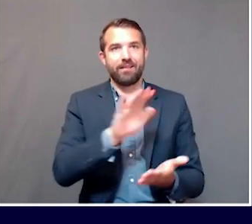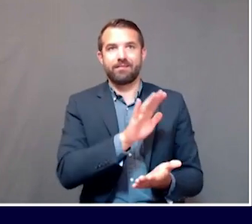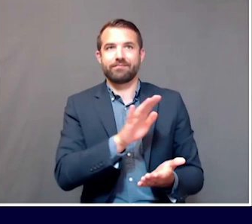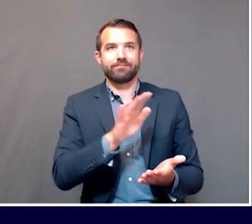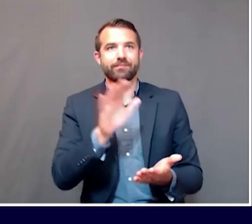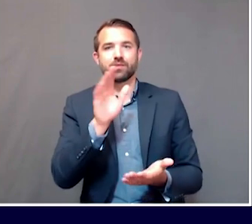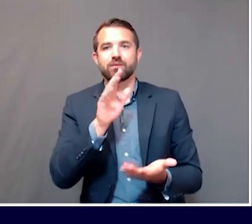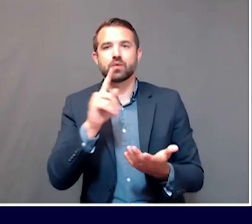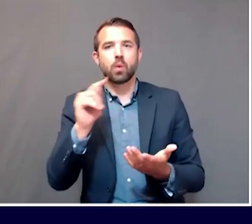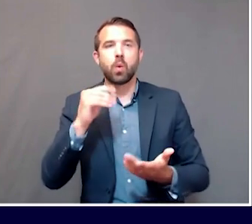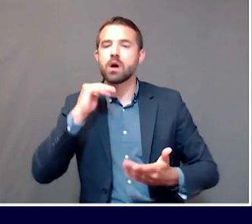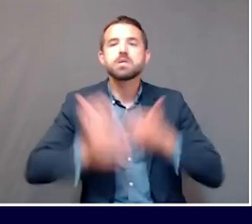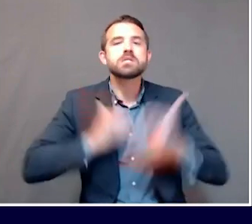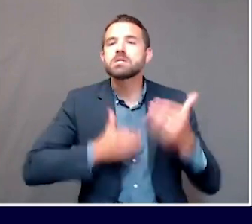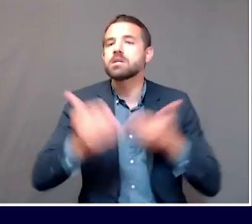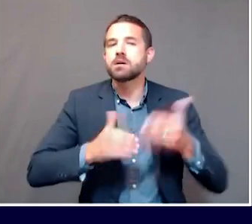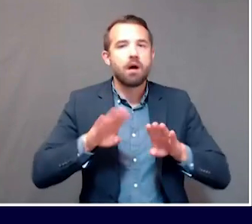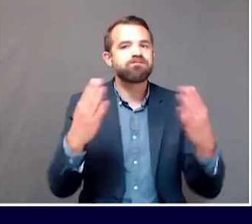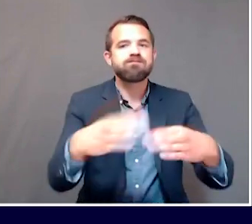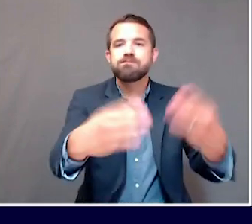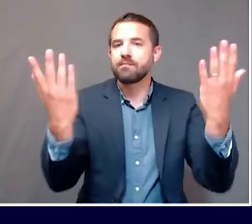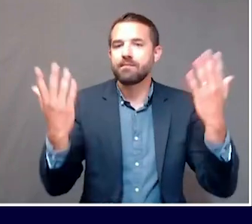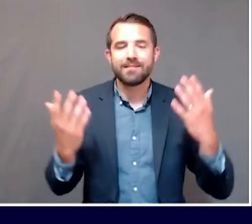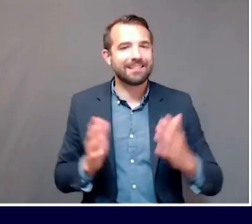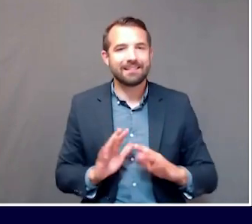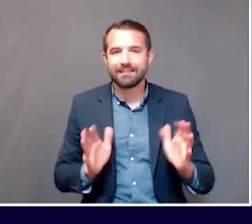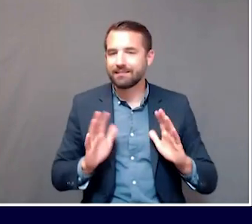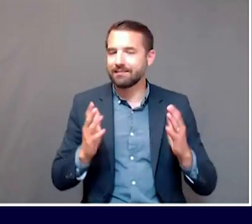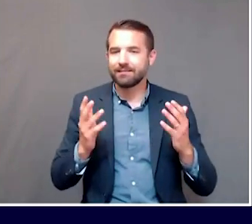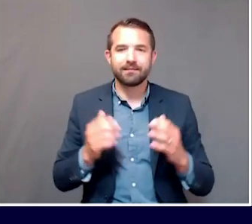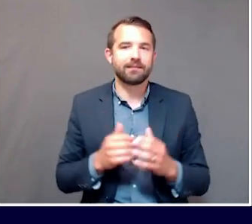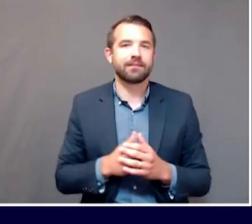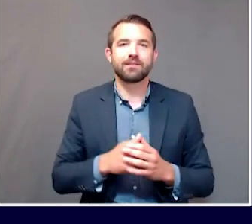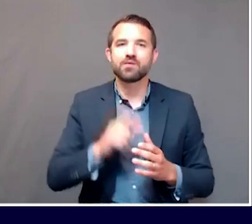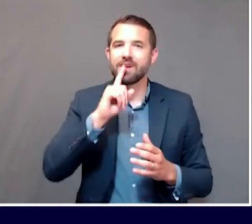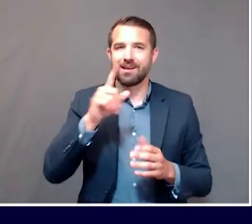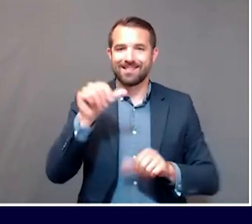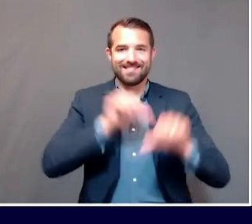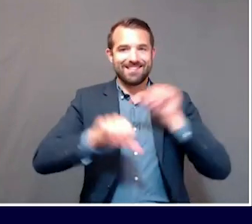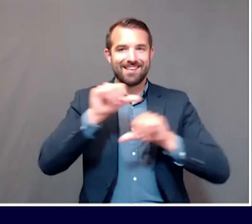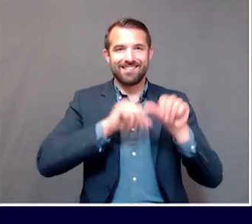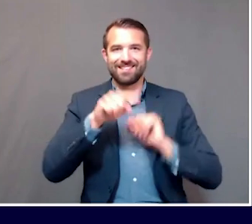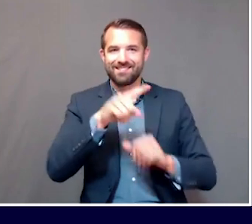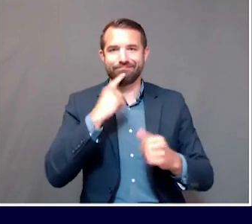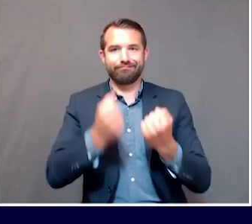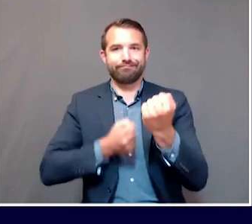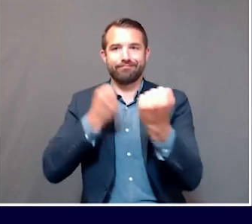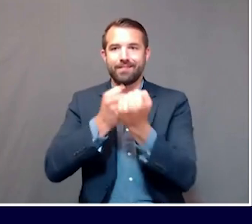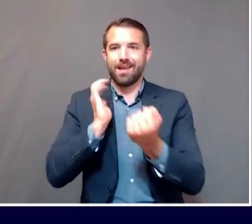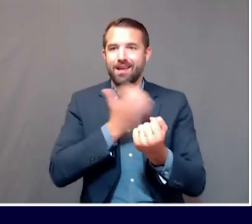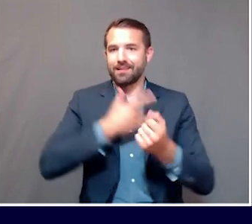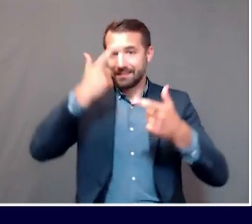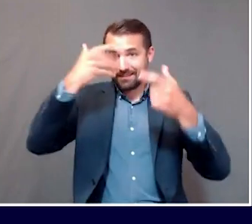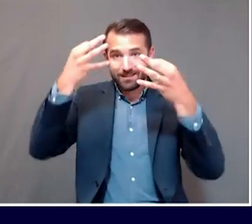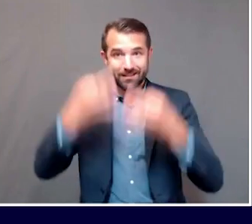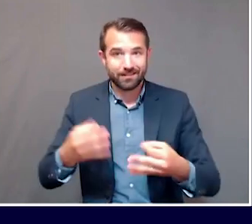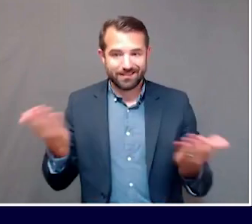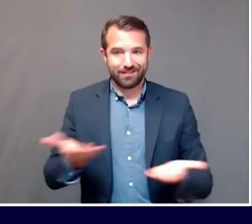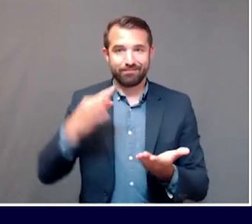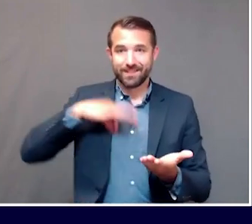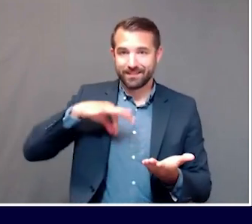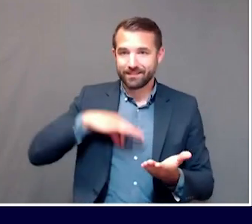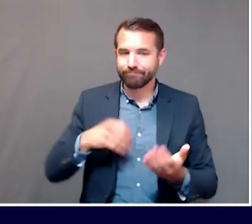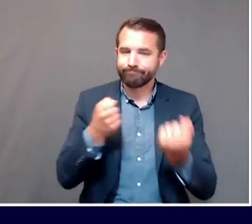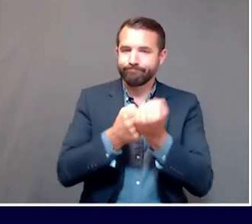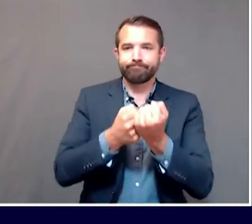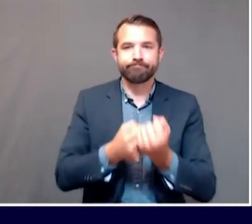me, reinforces the scientific basis for the decisions that we've made here and that the governor put into her executive orders. Thank